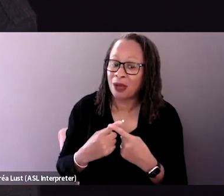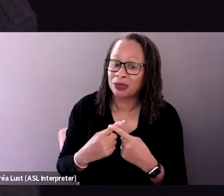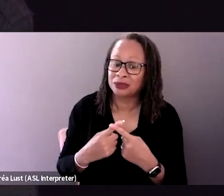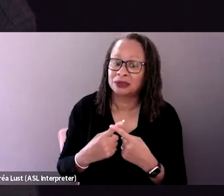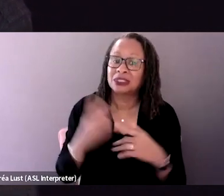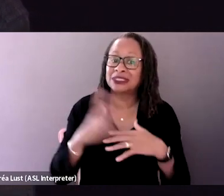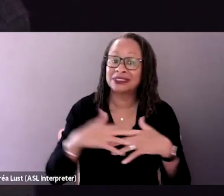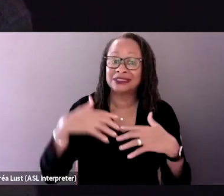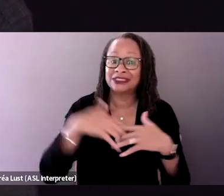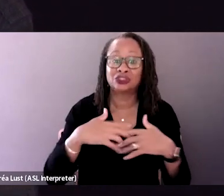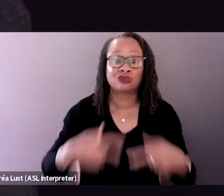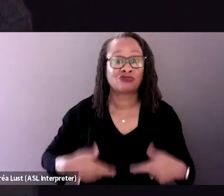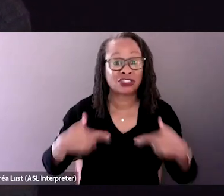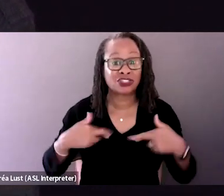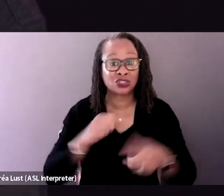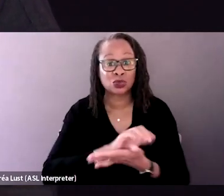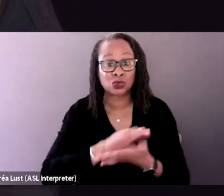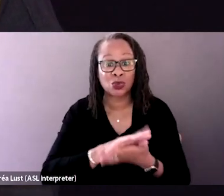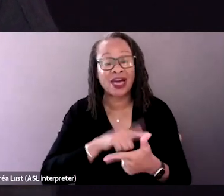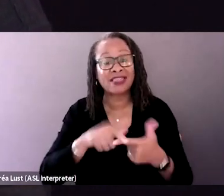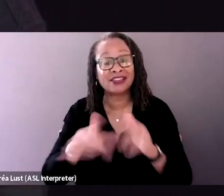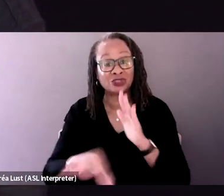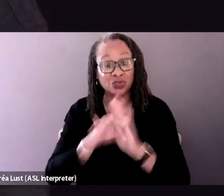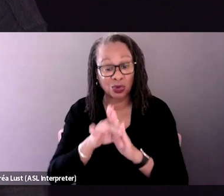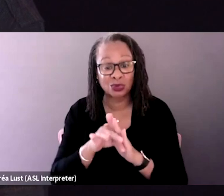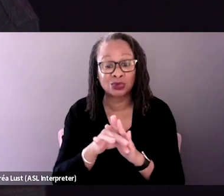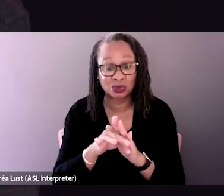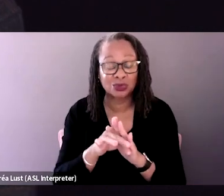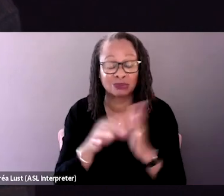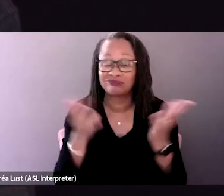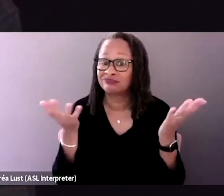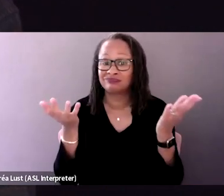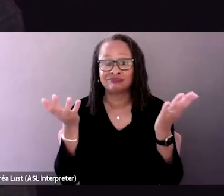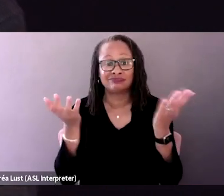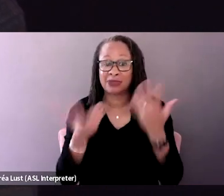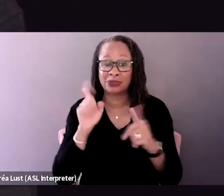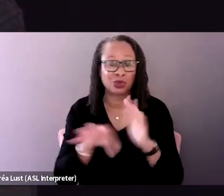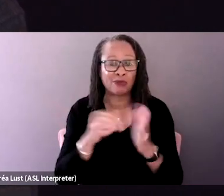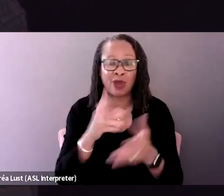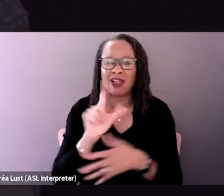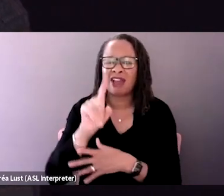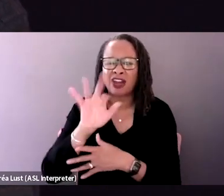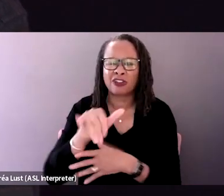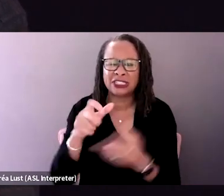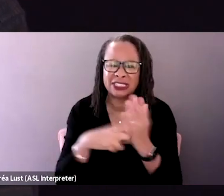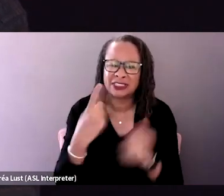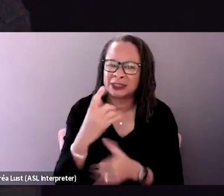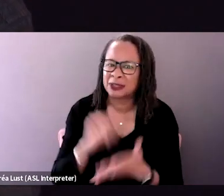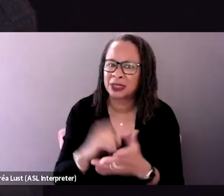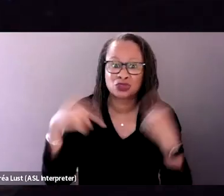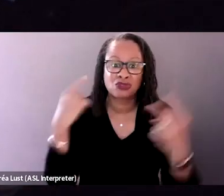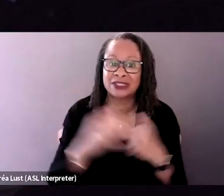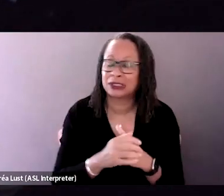residential schools, and then chose the ones, maybe we should have bought a lottery ticket or something, it's